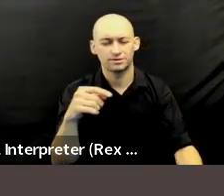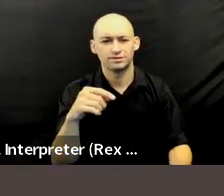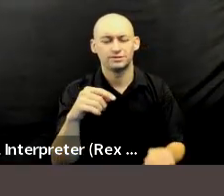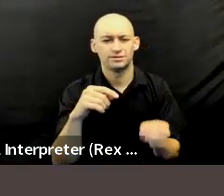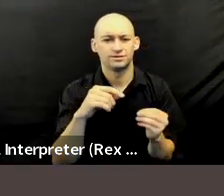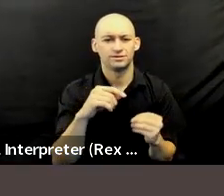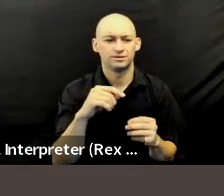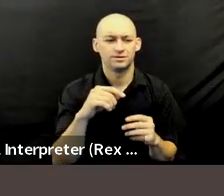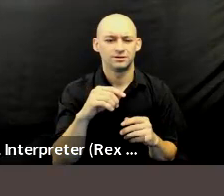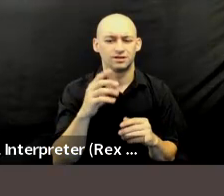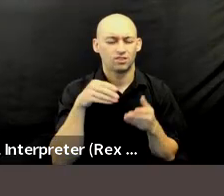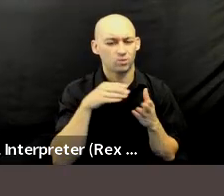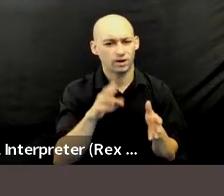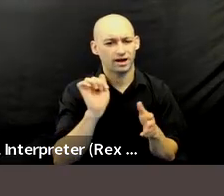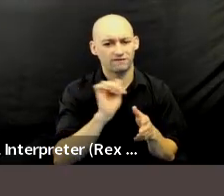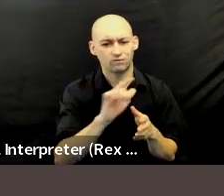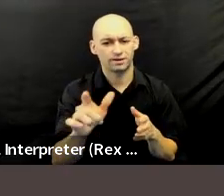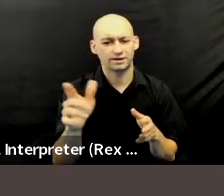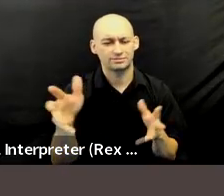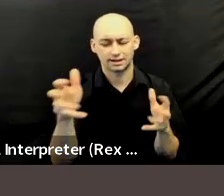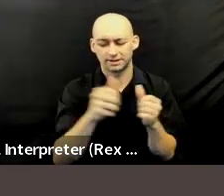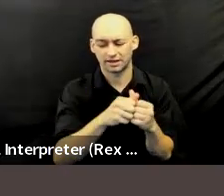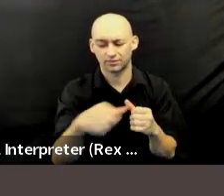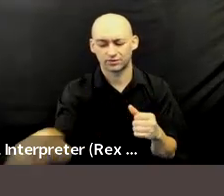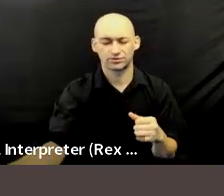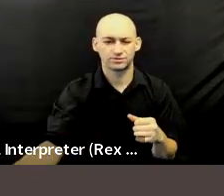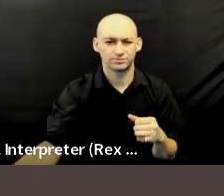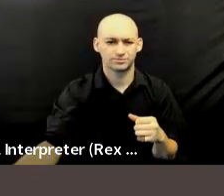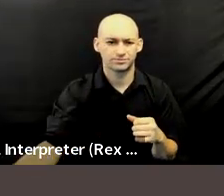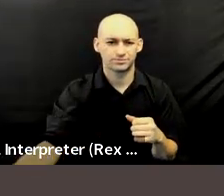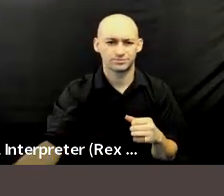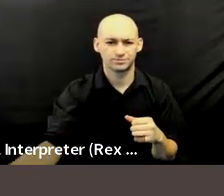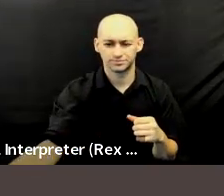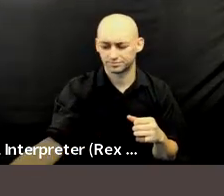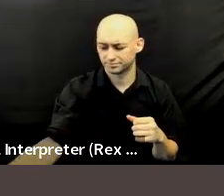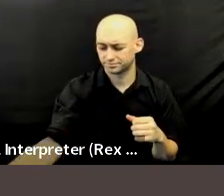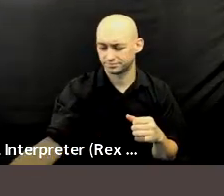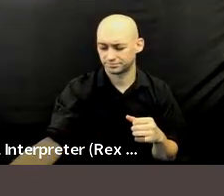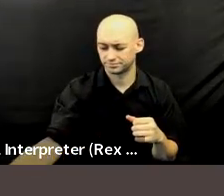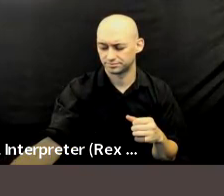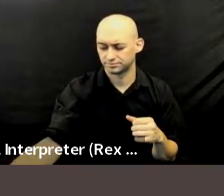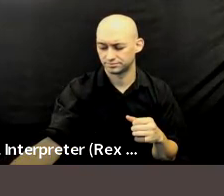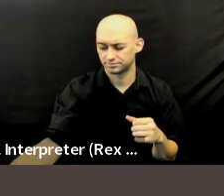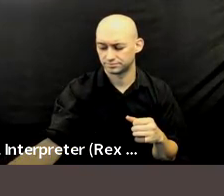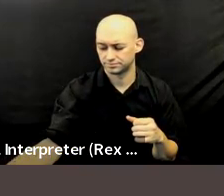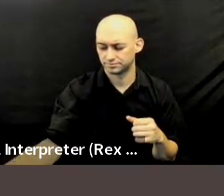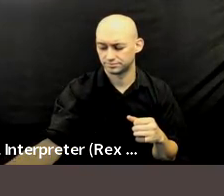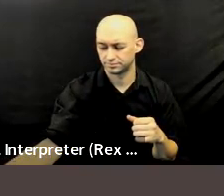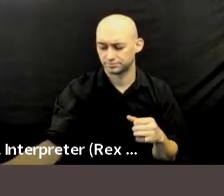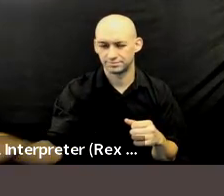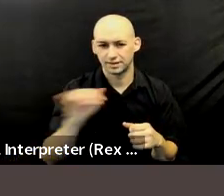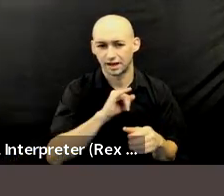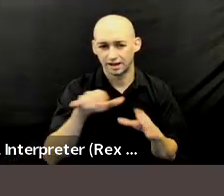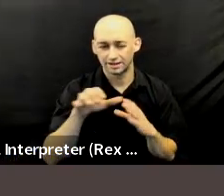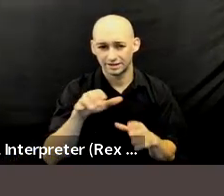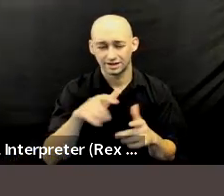the way everybody came together. So I don't want to cover that again, but I did, there were a lot of